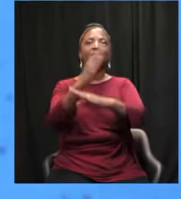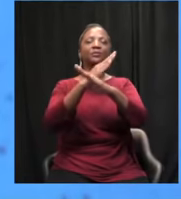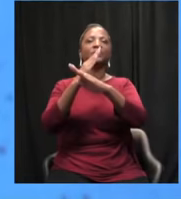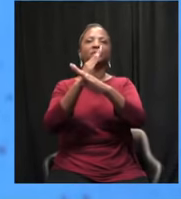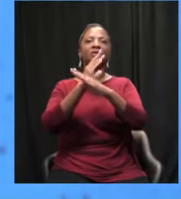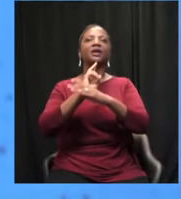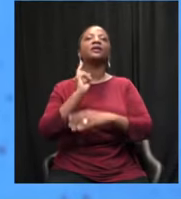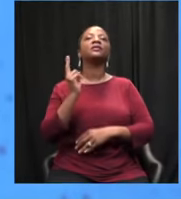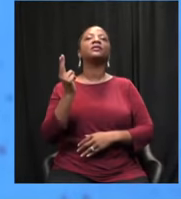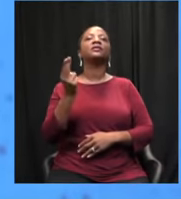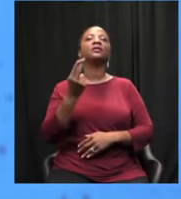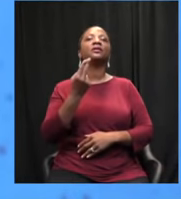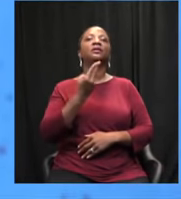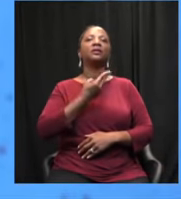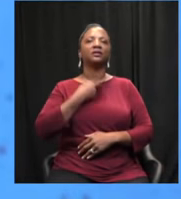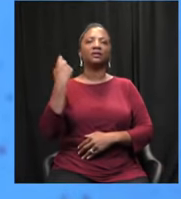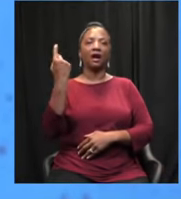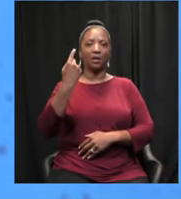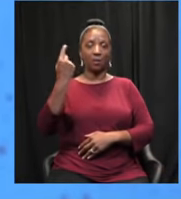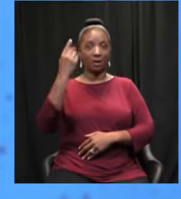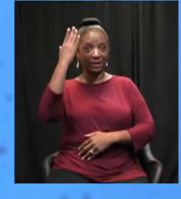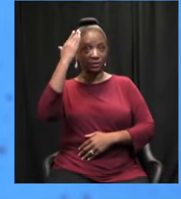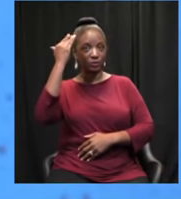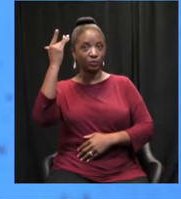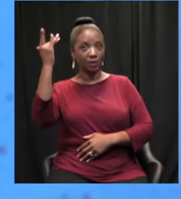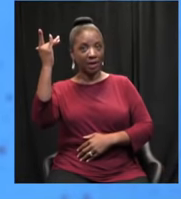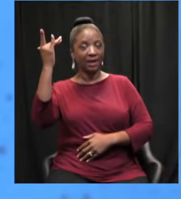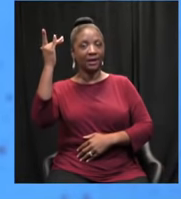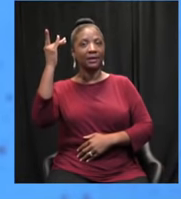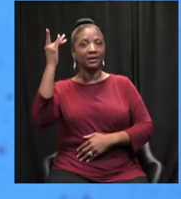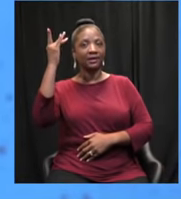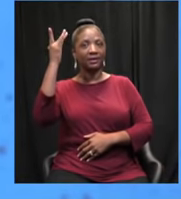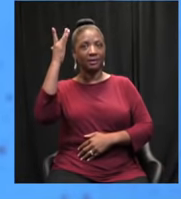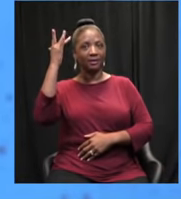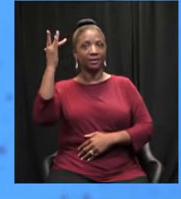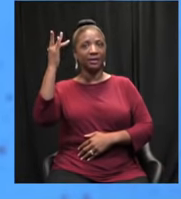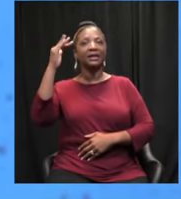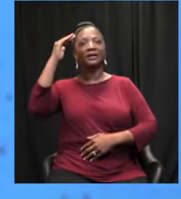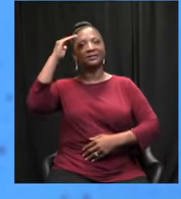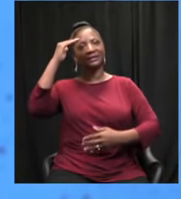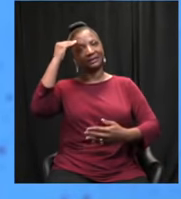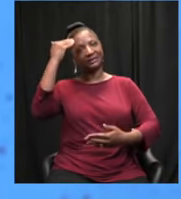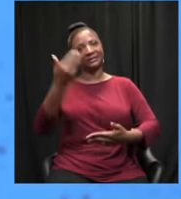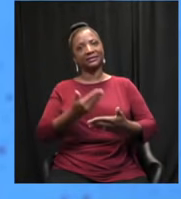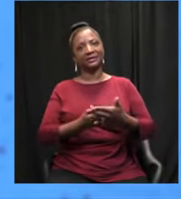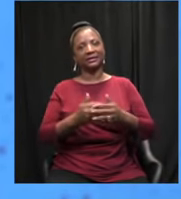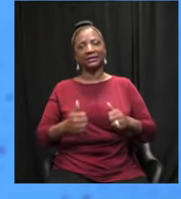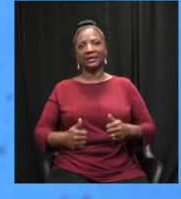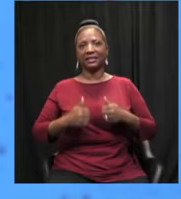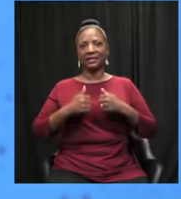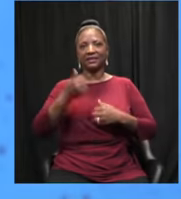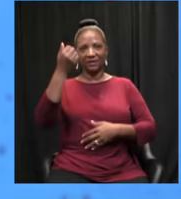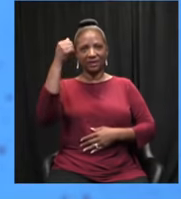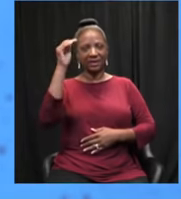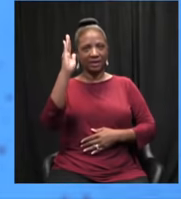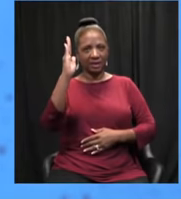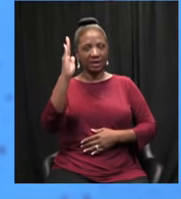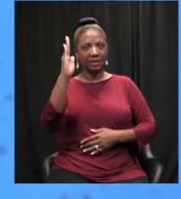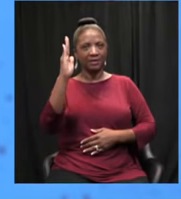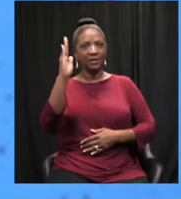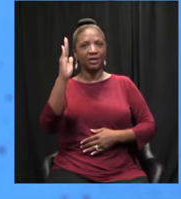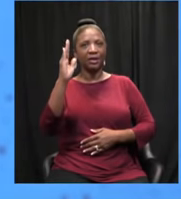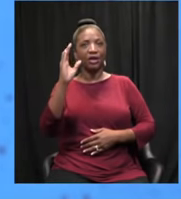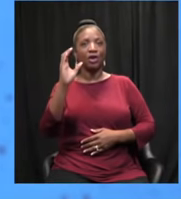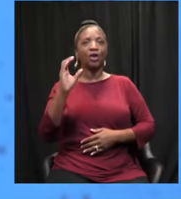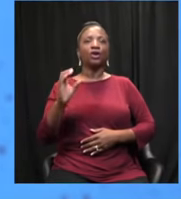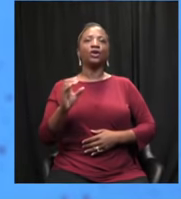come, because he is Son of the Living God. Matter of fact, friend, you can just pick whatever character you need for the day of